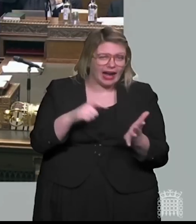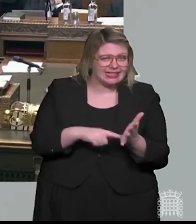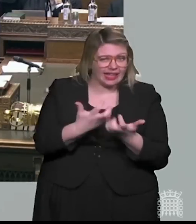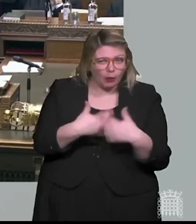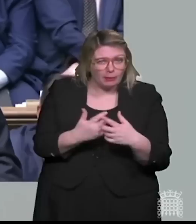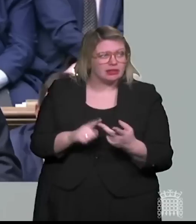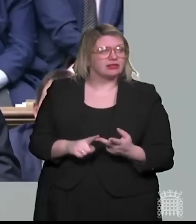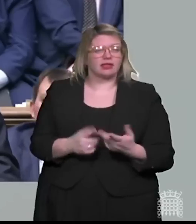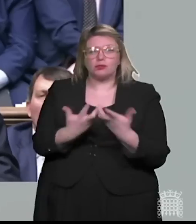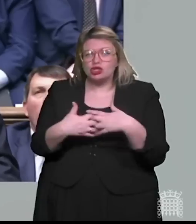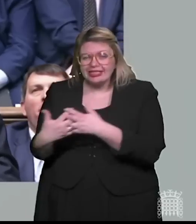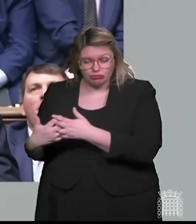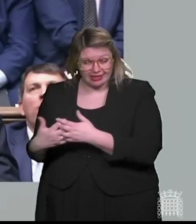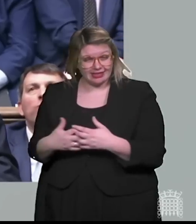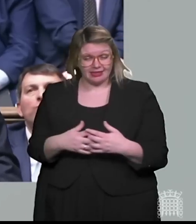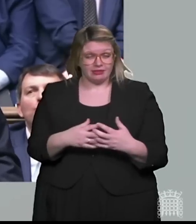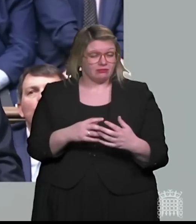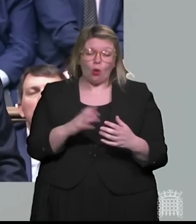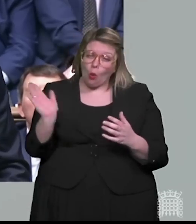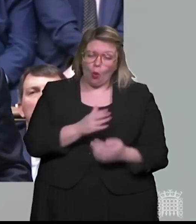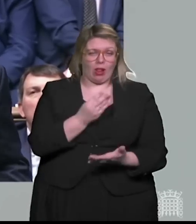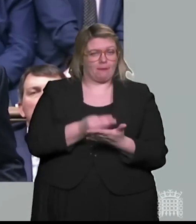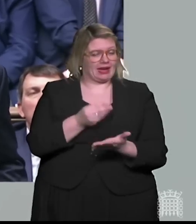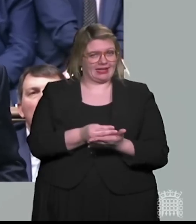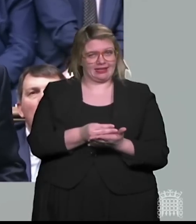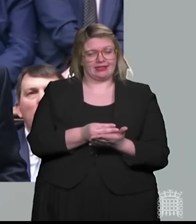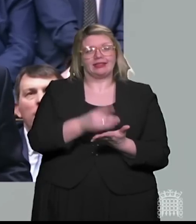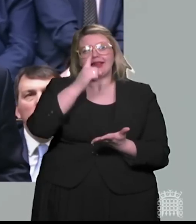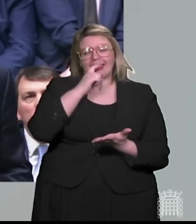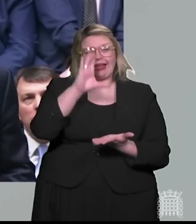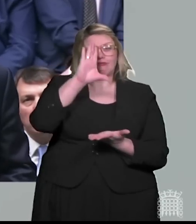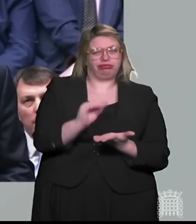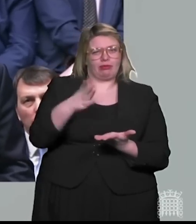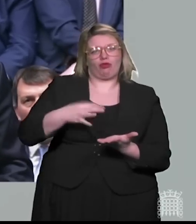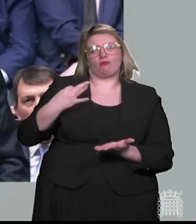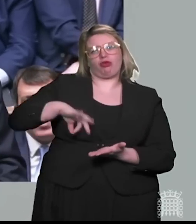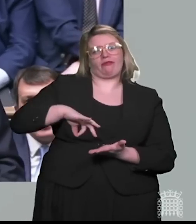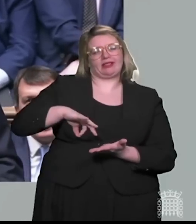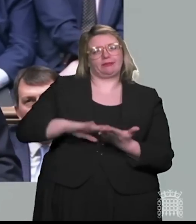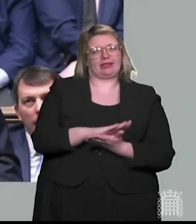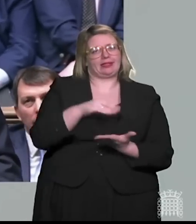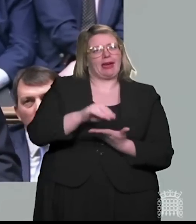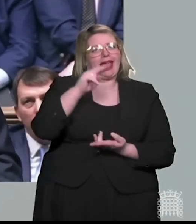or machinery can be deducted in full and immediately from taxable profits.